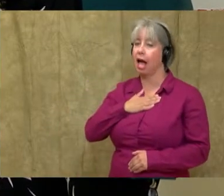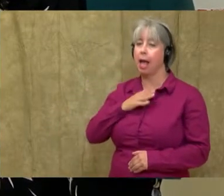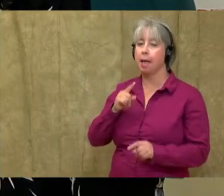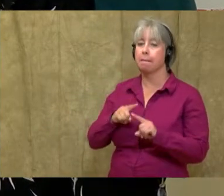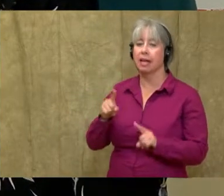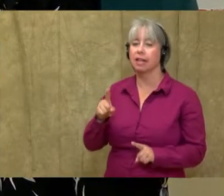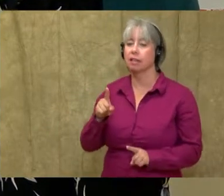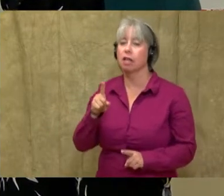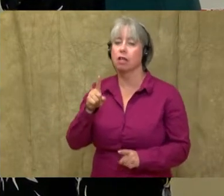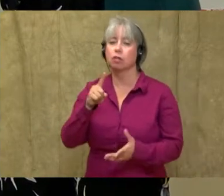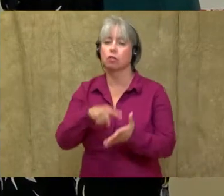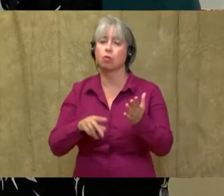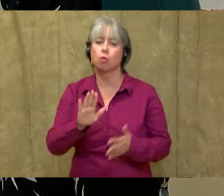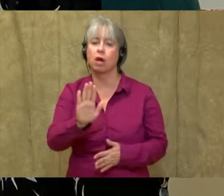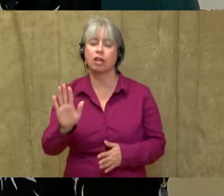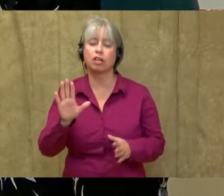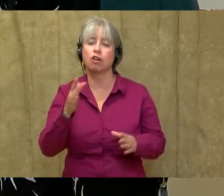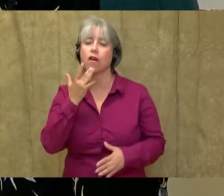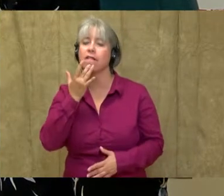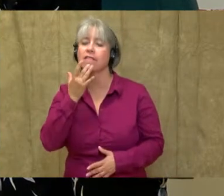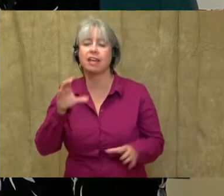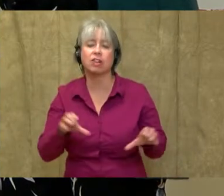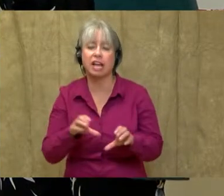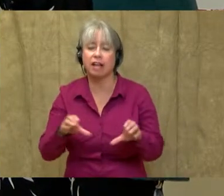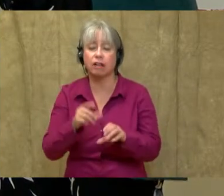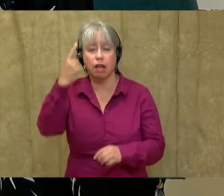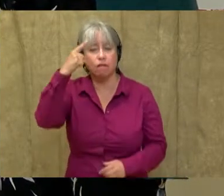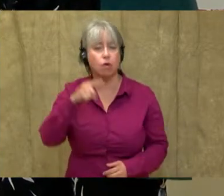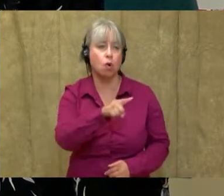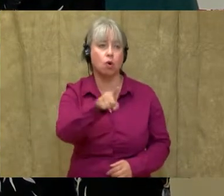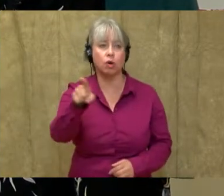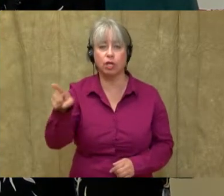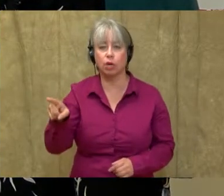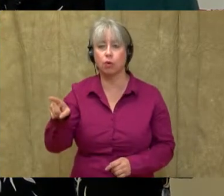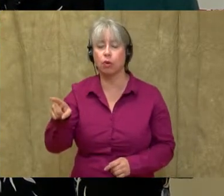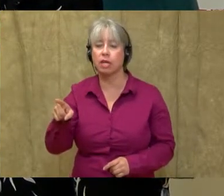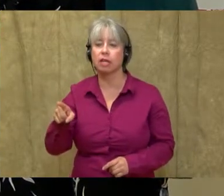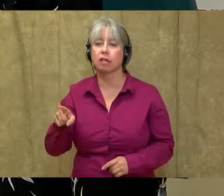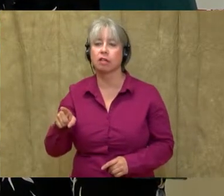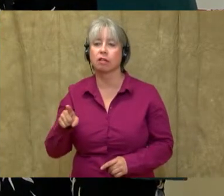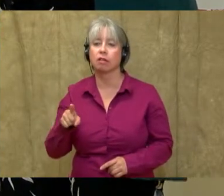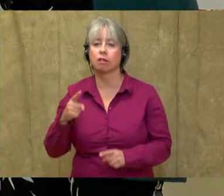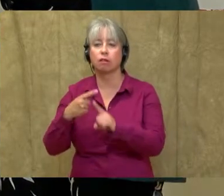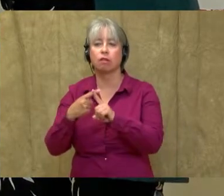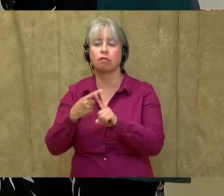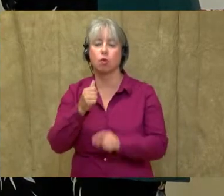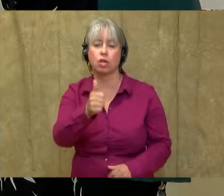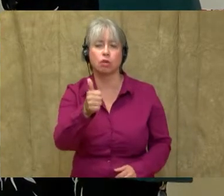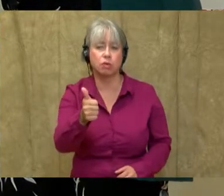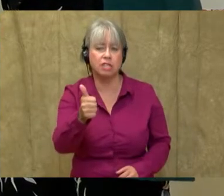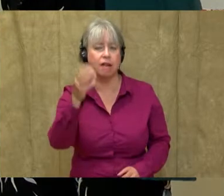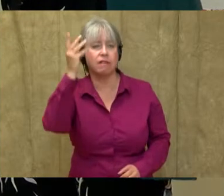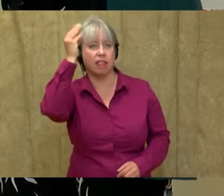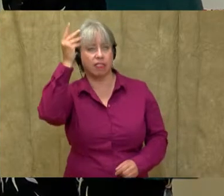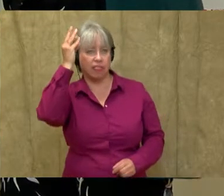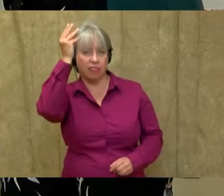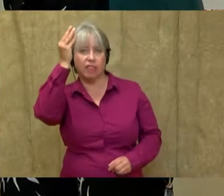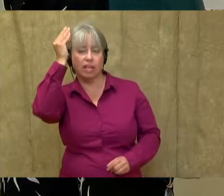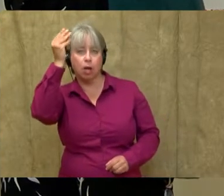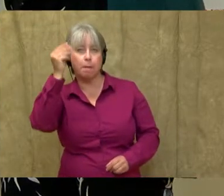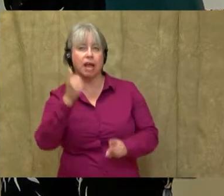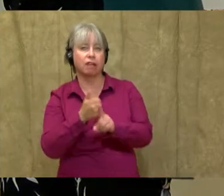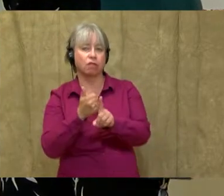all think of any activities that you enjoy to do at home, or can you find a bright side to the COVID-19 pandemic for yourselves? Let's think about that question for a moment,